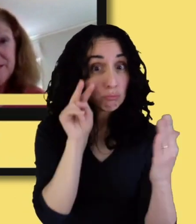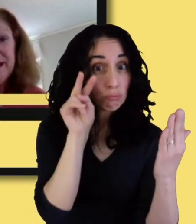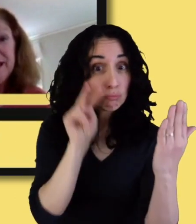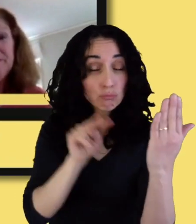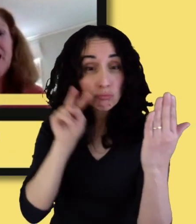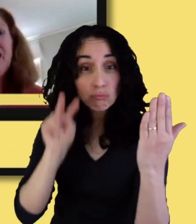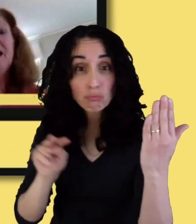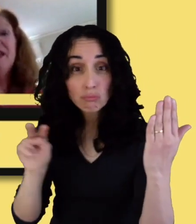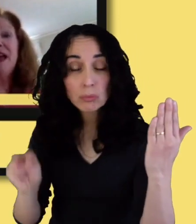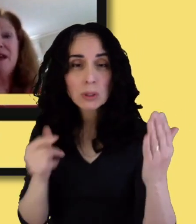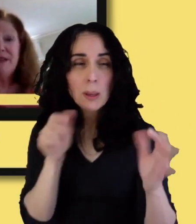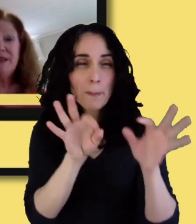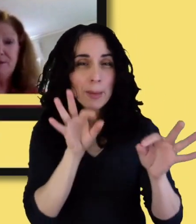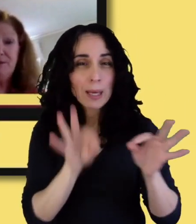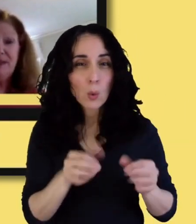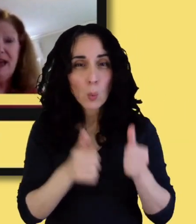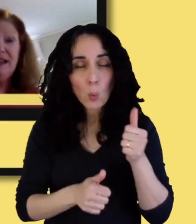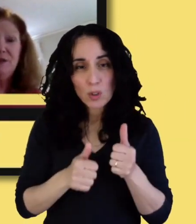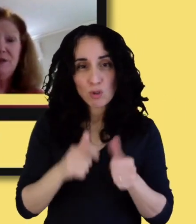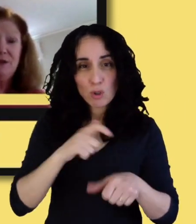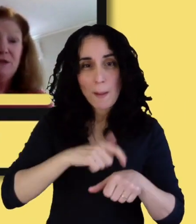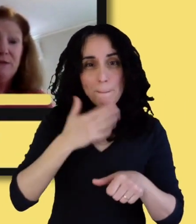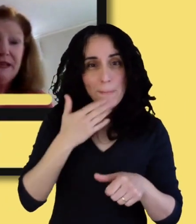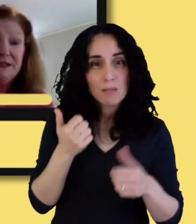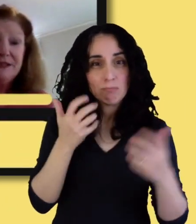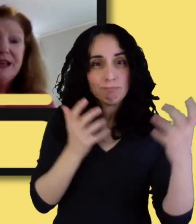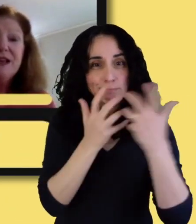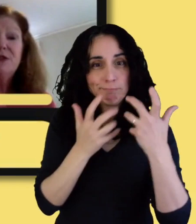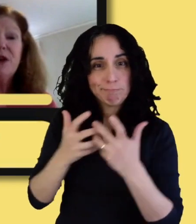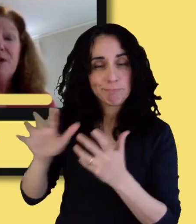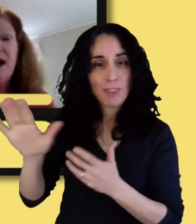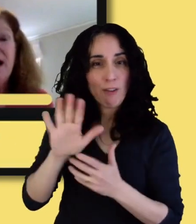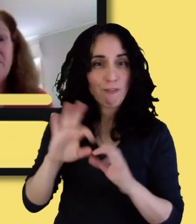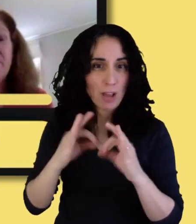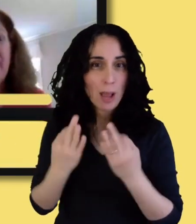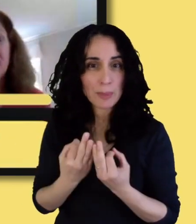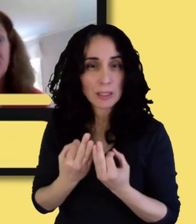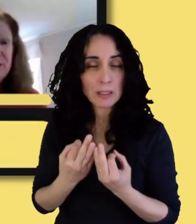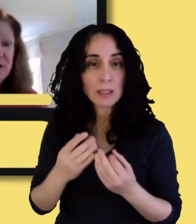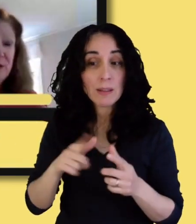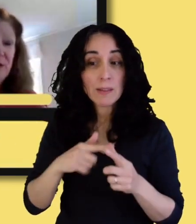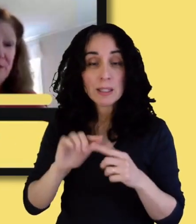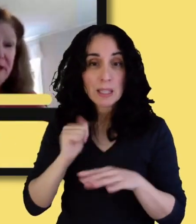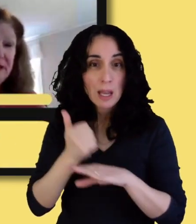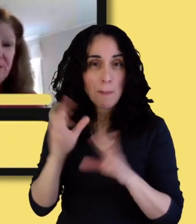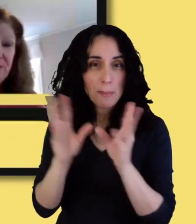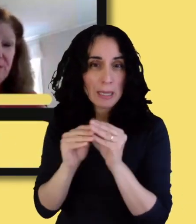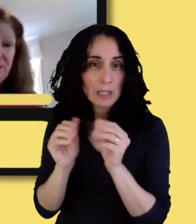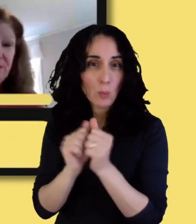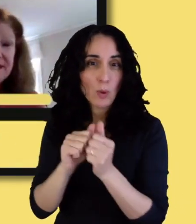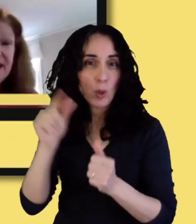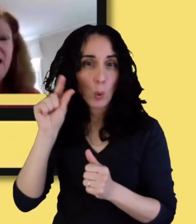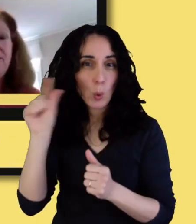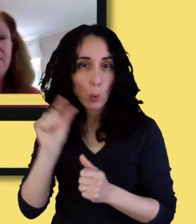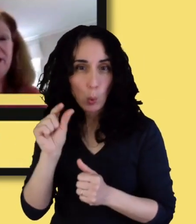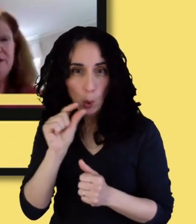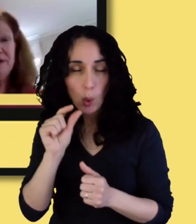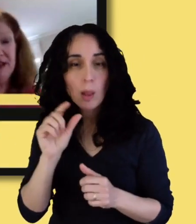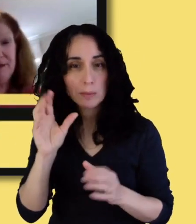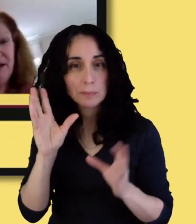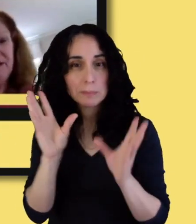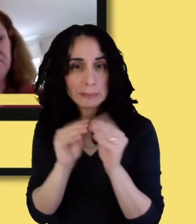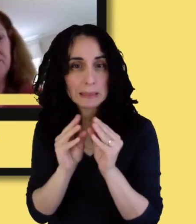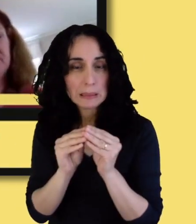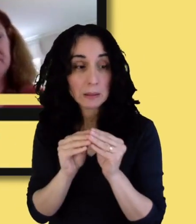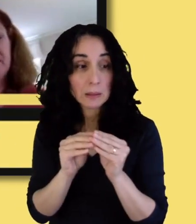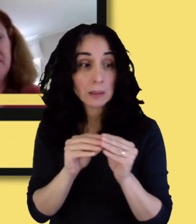their family. And then I was able to put that into the Google Meets. So we actually use Google Meets to do our meetings, but we use